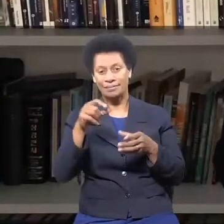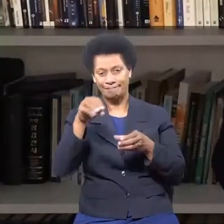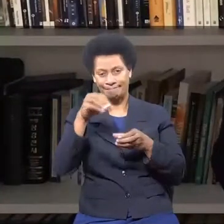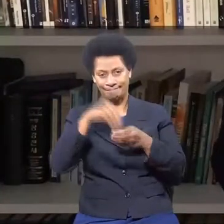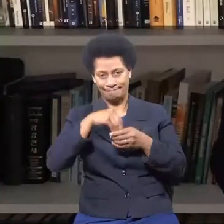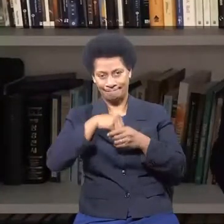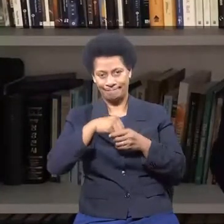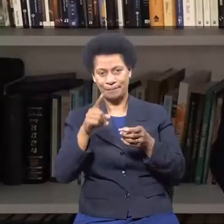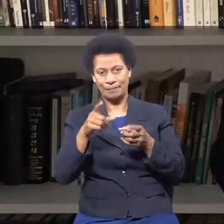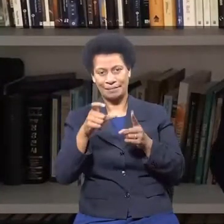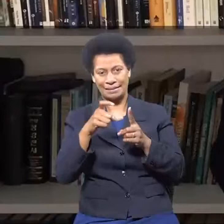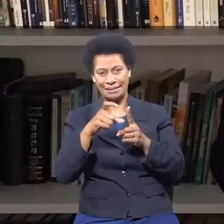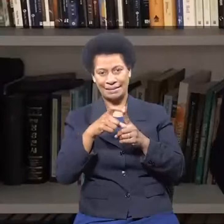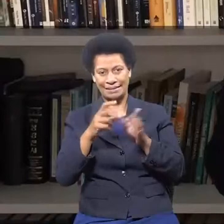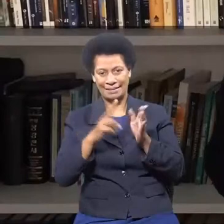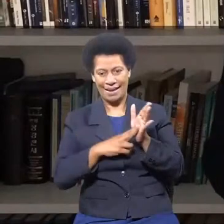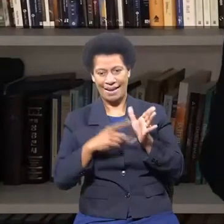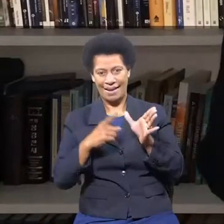on your DNA.